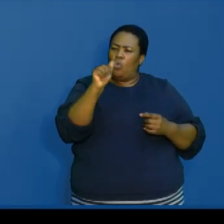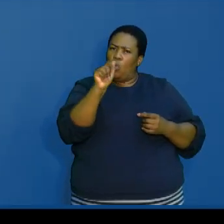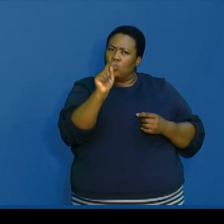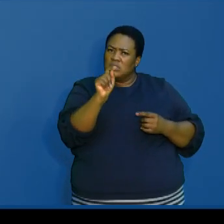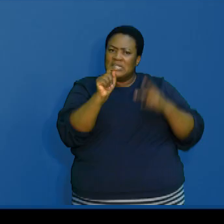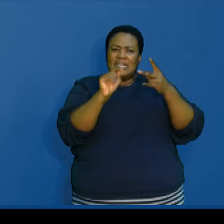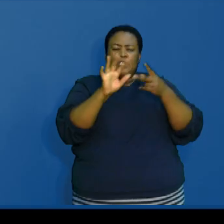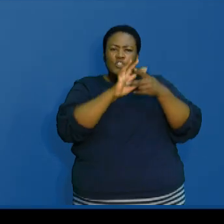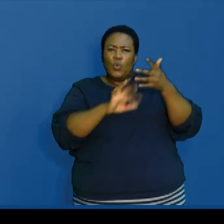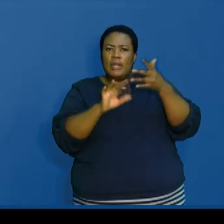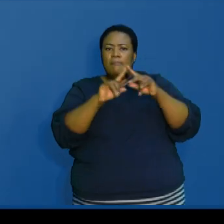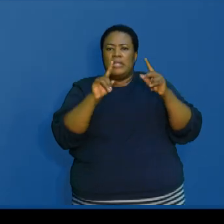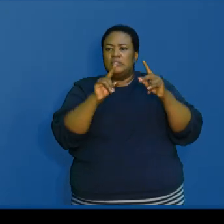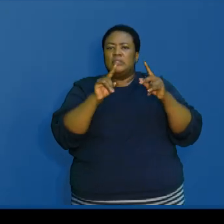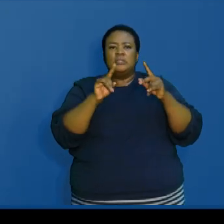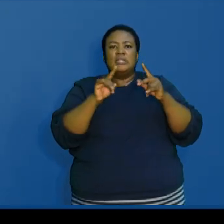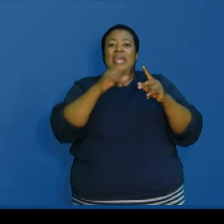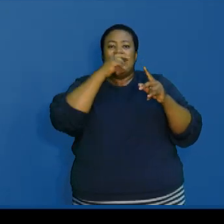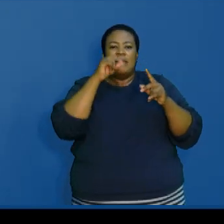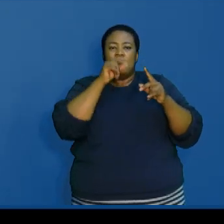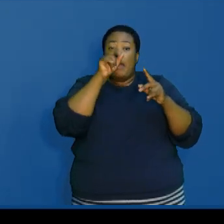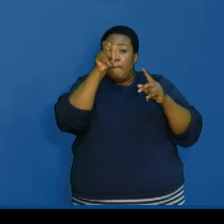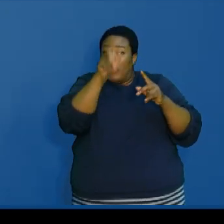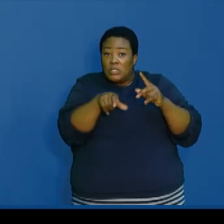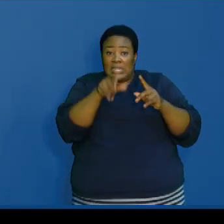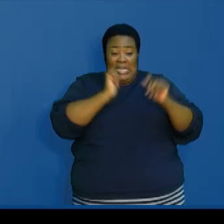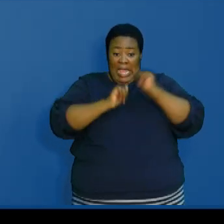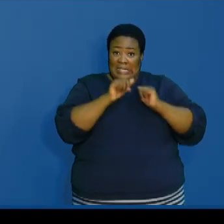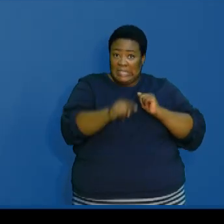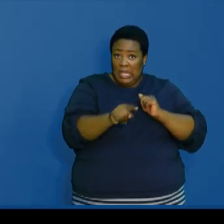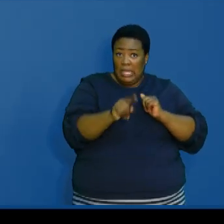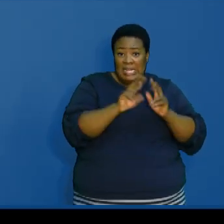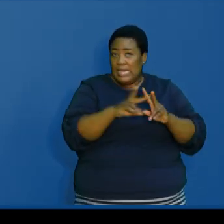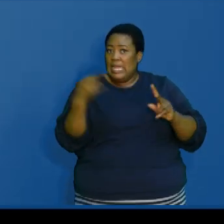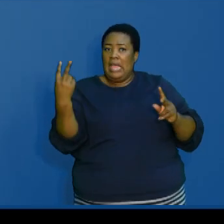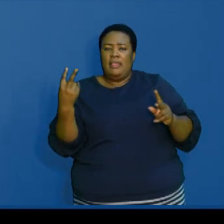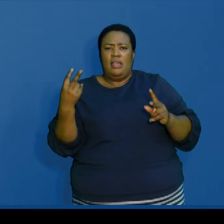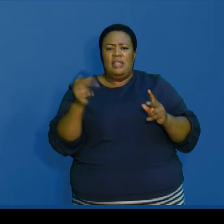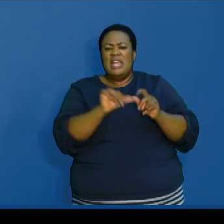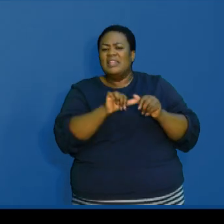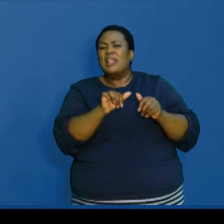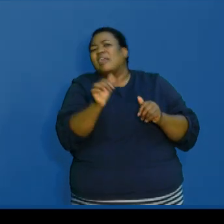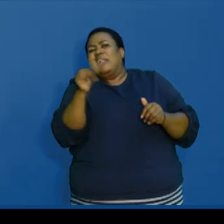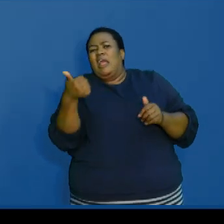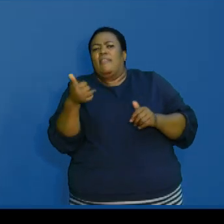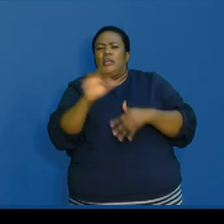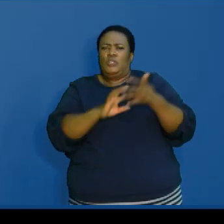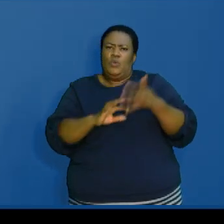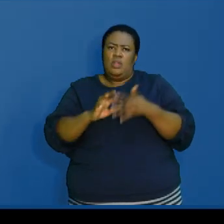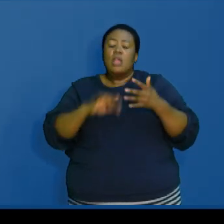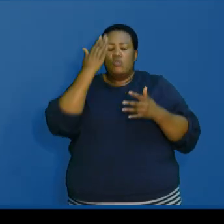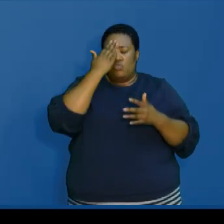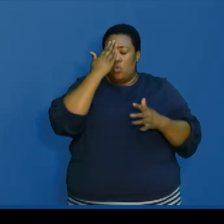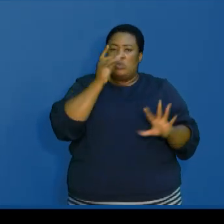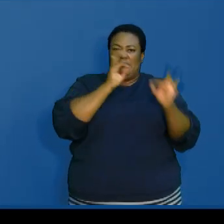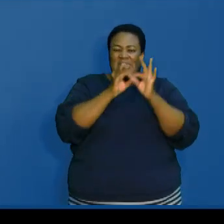characters. Know why they say certain things. Know how they say certain things. And never, ever